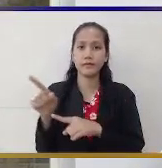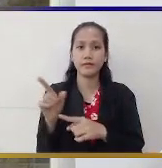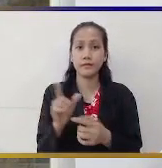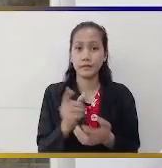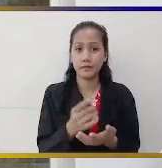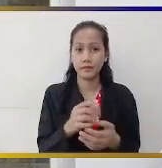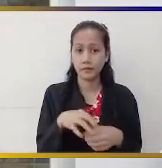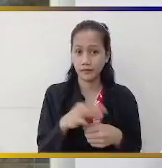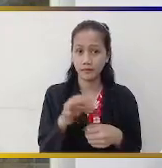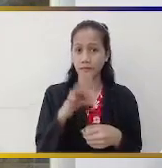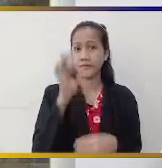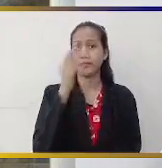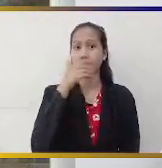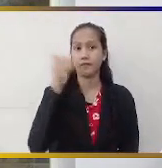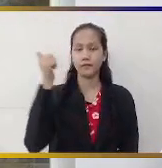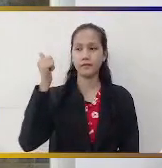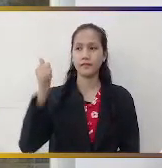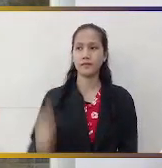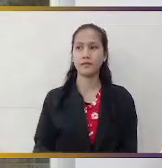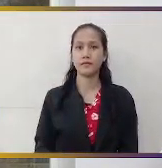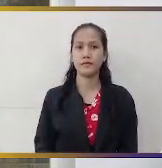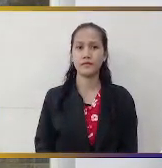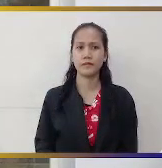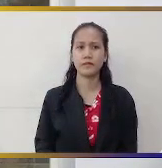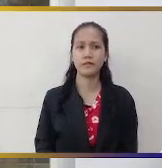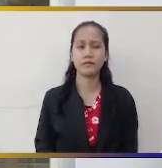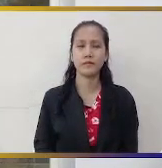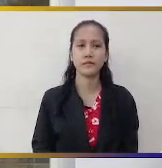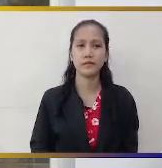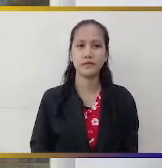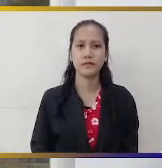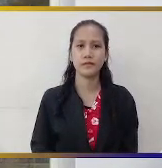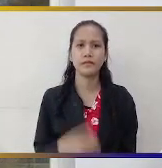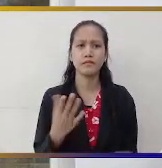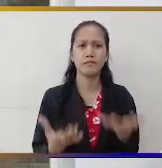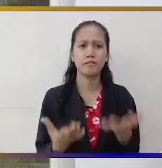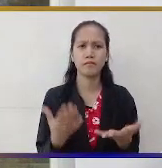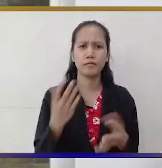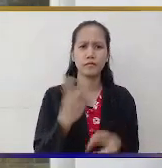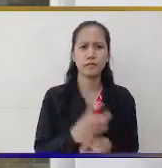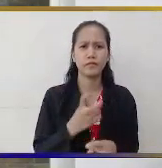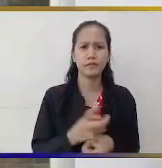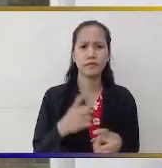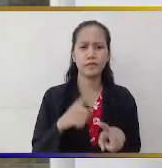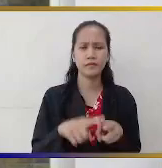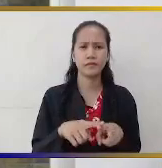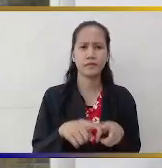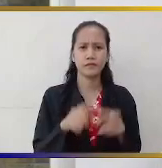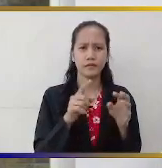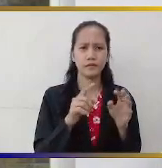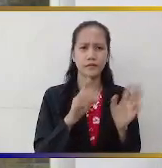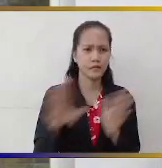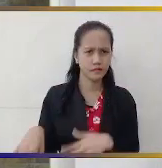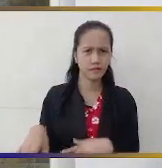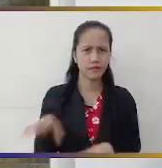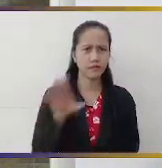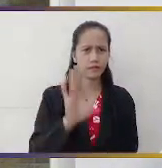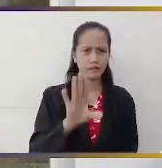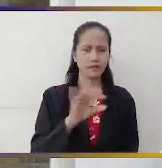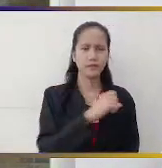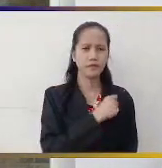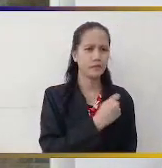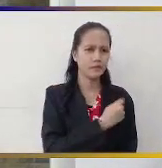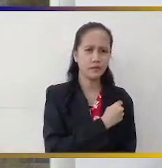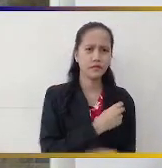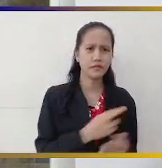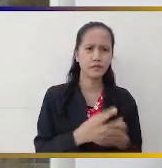money, you tightwad, you selfish person, you miser, get going on soul winning, amen? That's the first thing. I